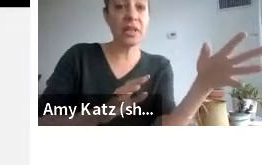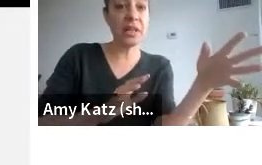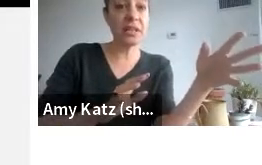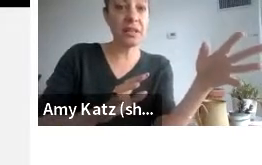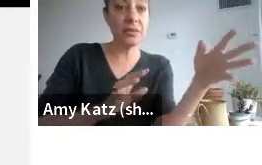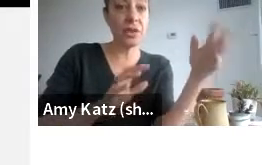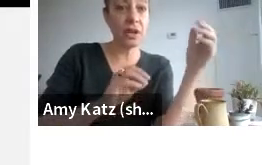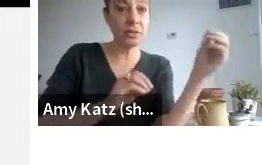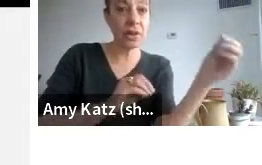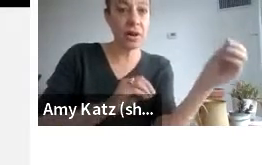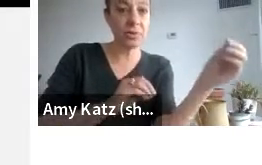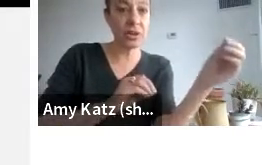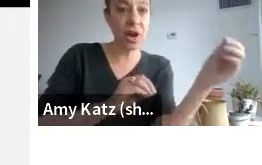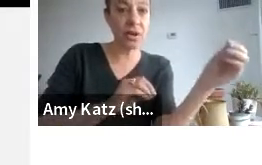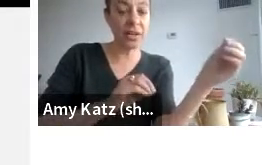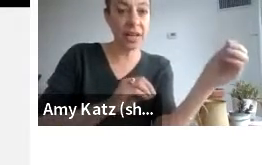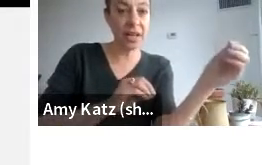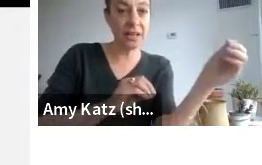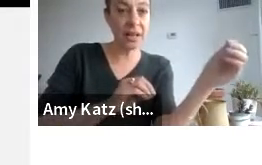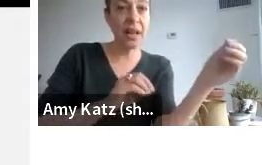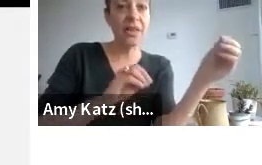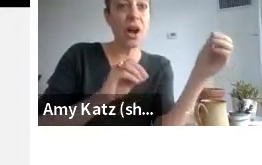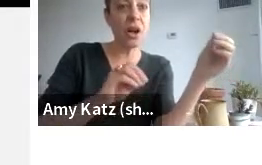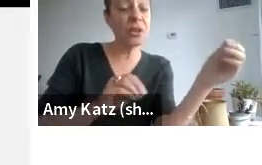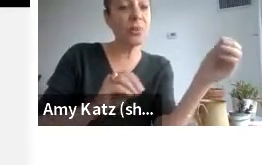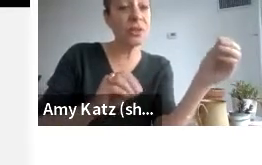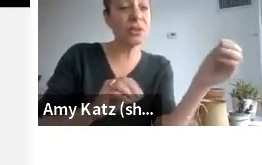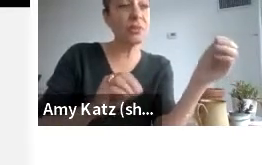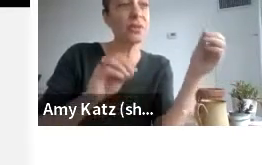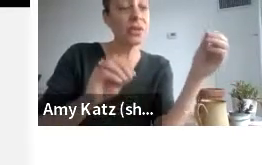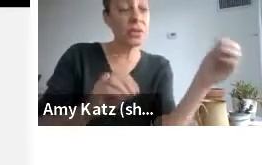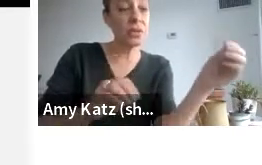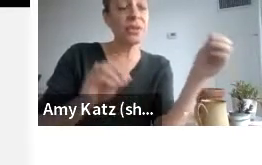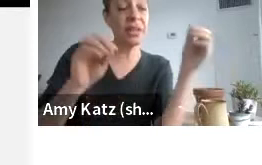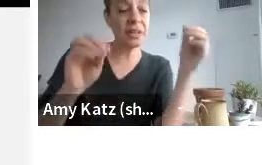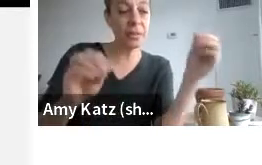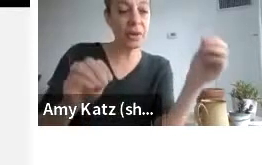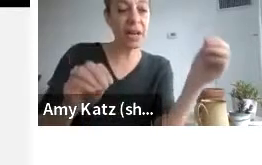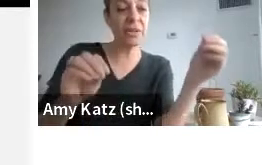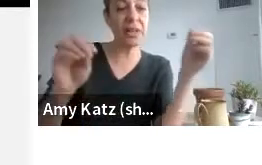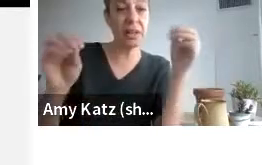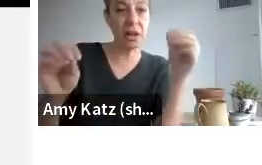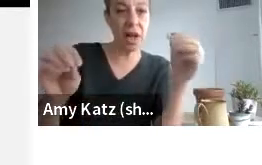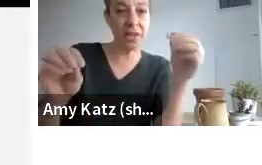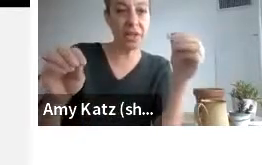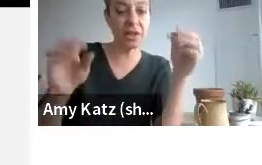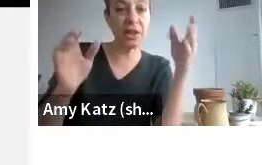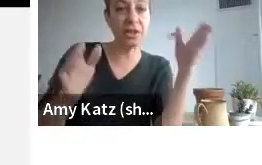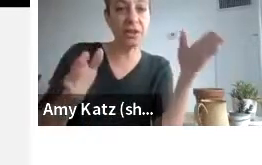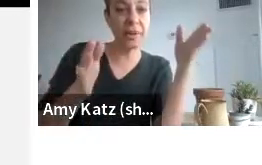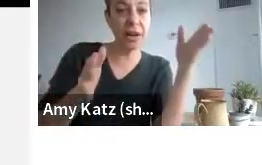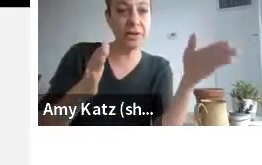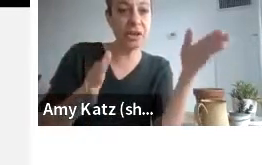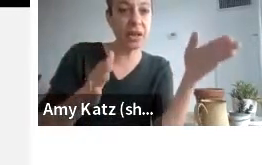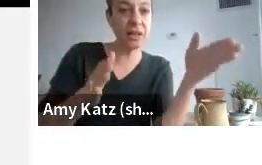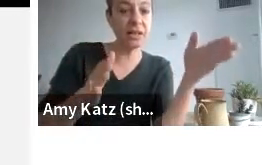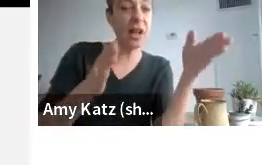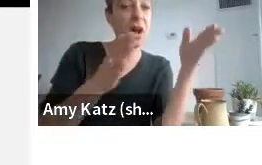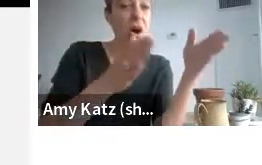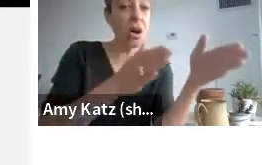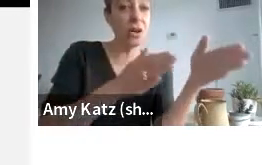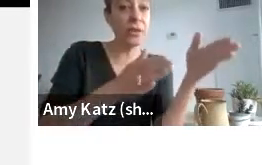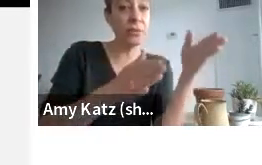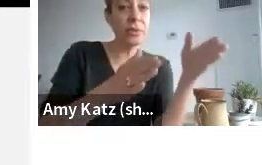around COVID-19 for long-term care homes and congregate settings. They also produce them for schools, summer camps, and clinical offices. So we compared the